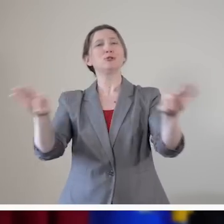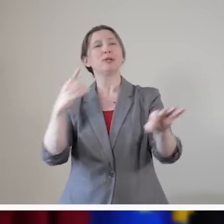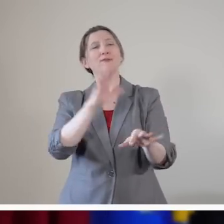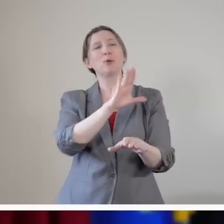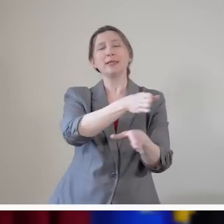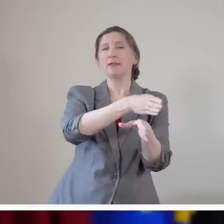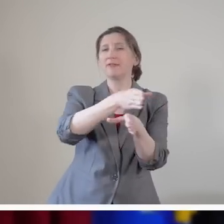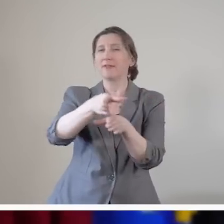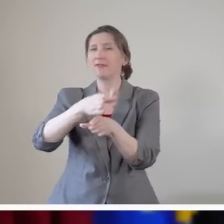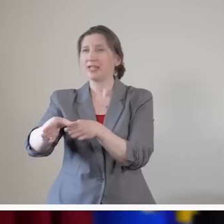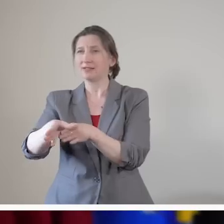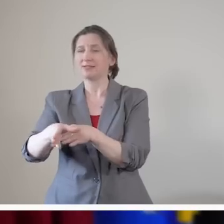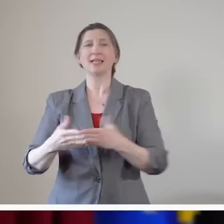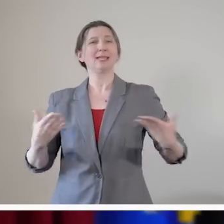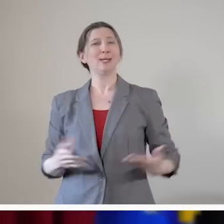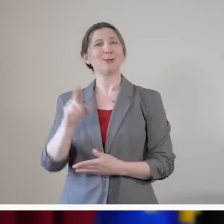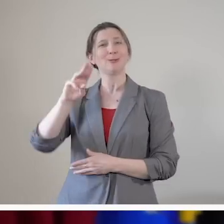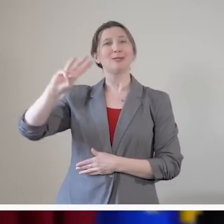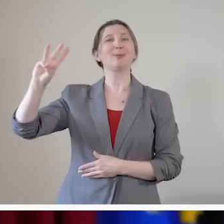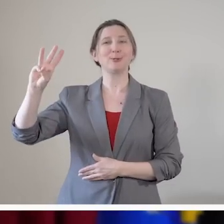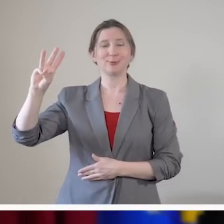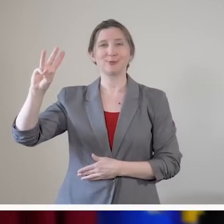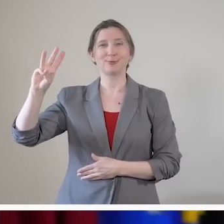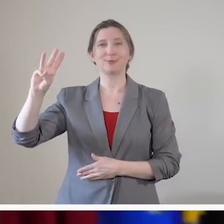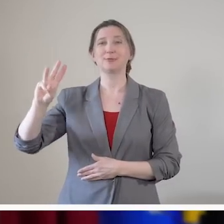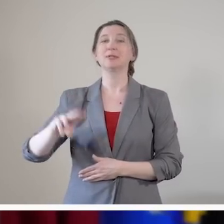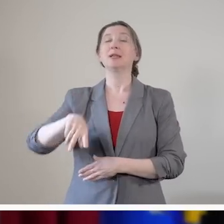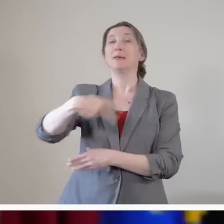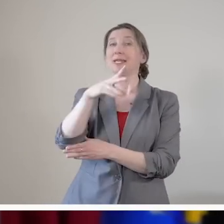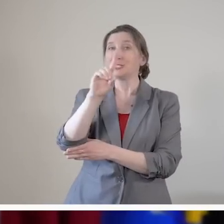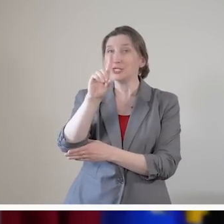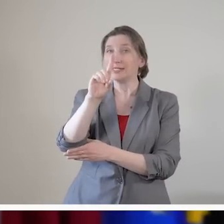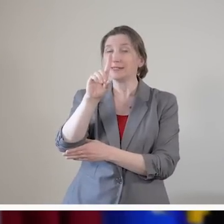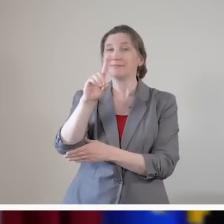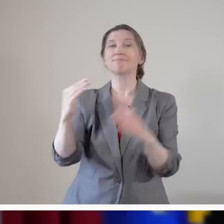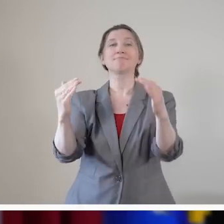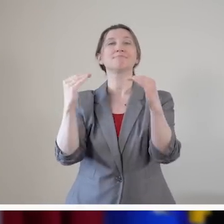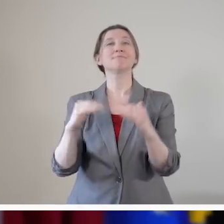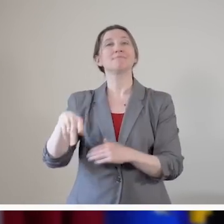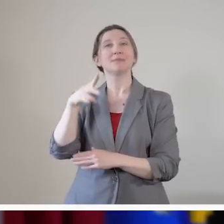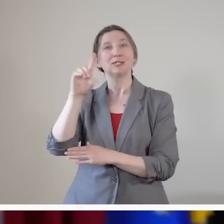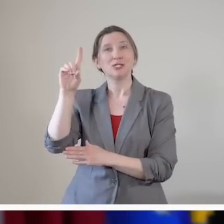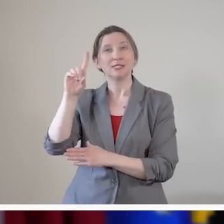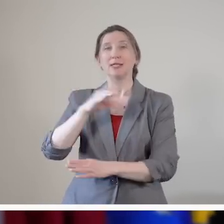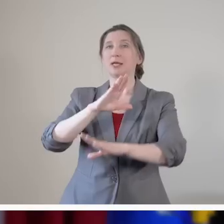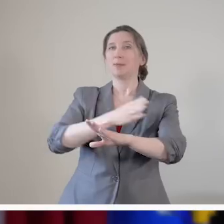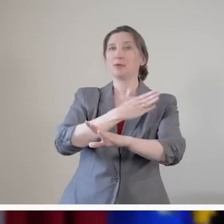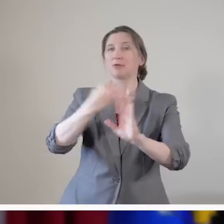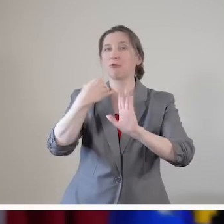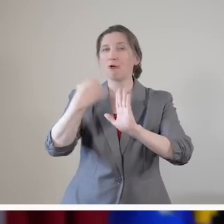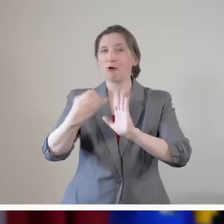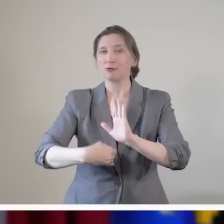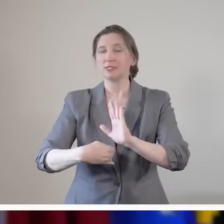academic recognition in their fields given by the university, the degree Doctor of Philosophy, Doctor of Musical